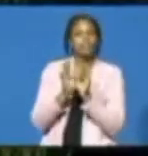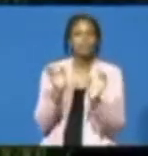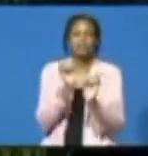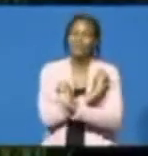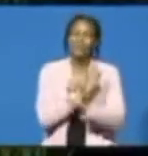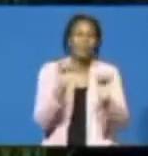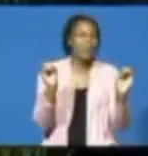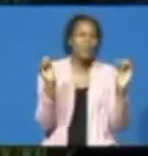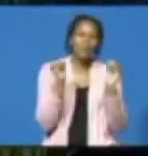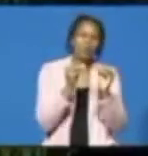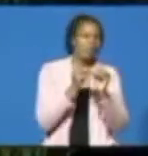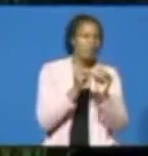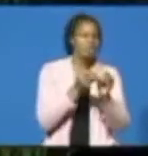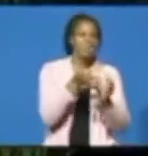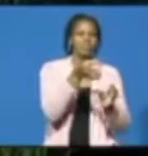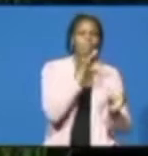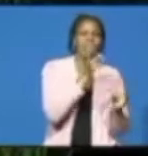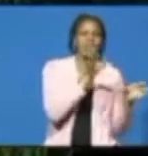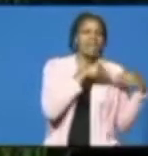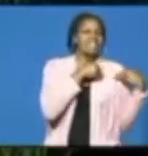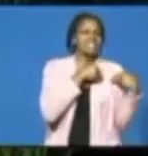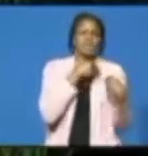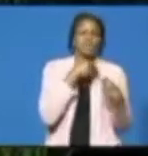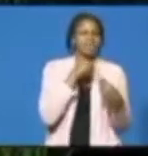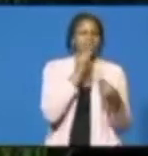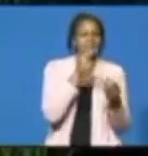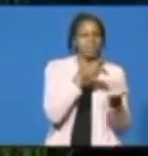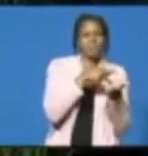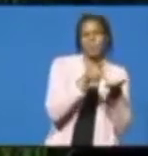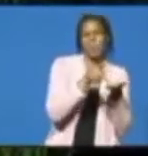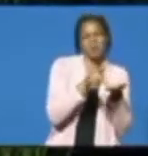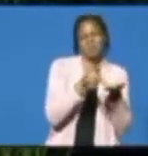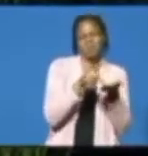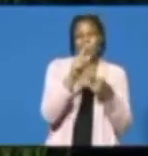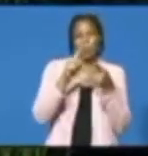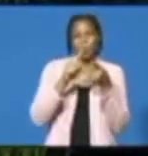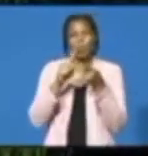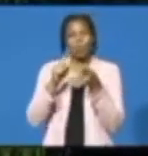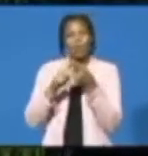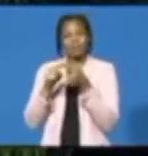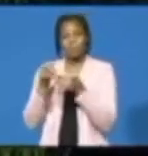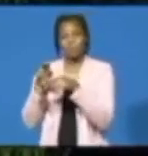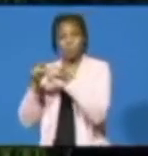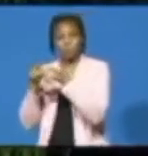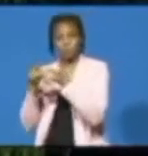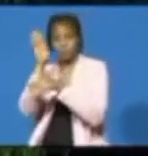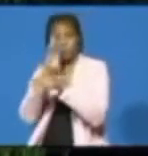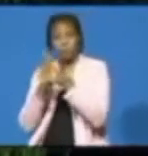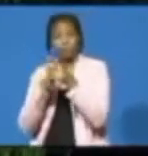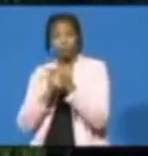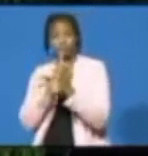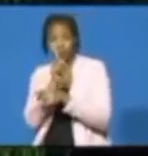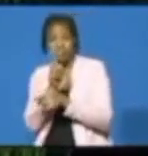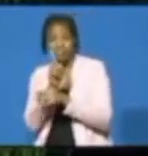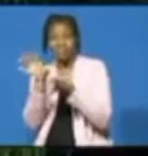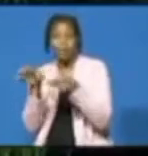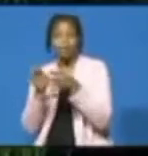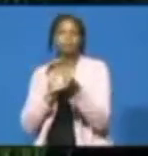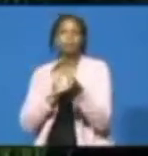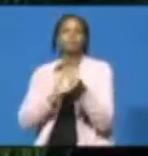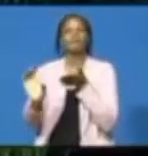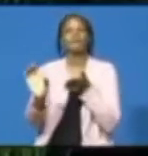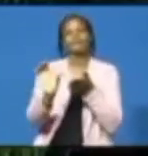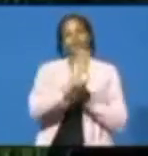the impure fountain, when the salt of God's truth can purify your